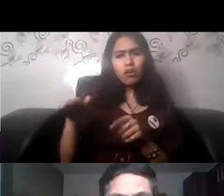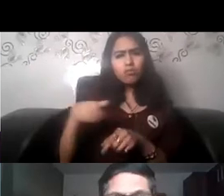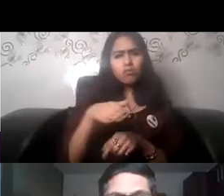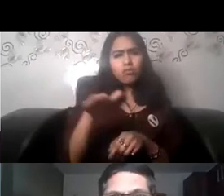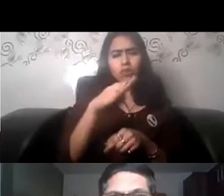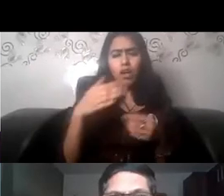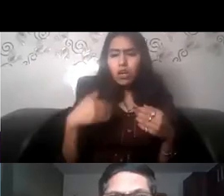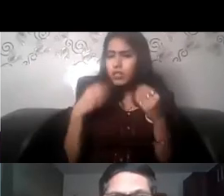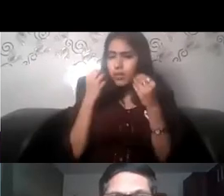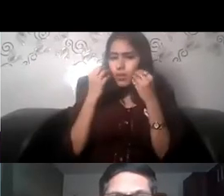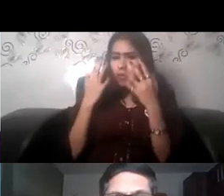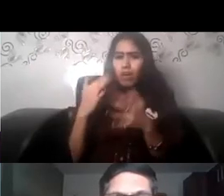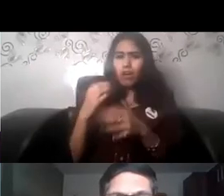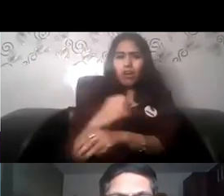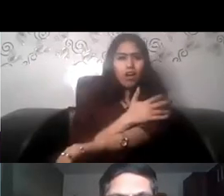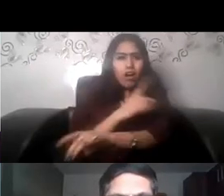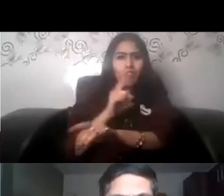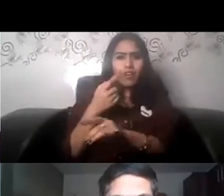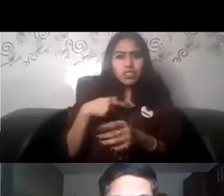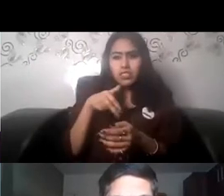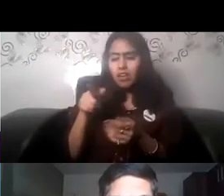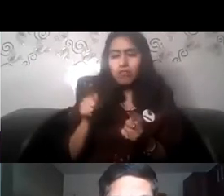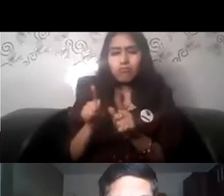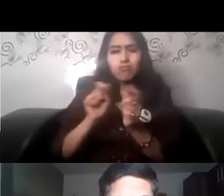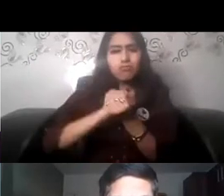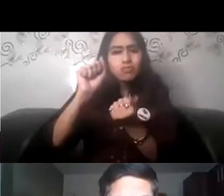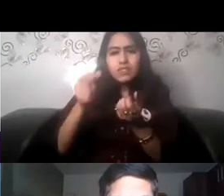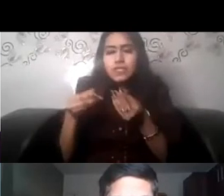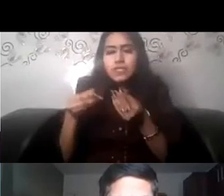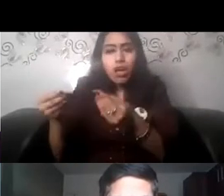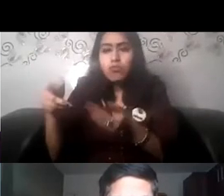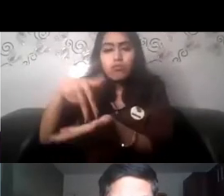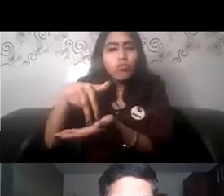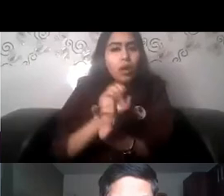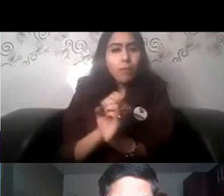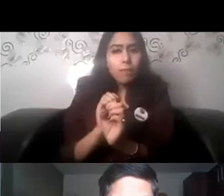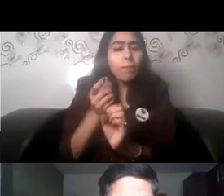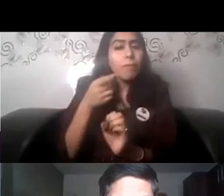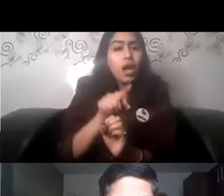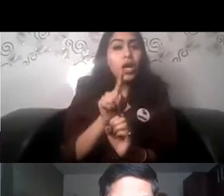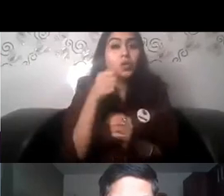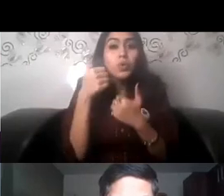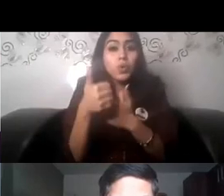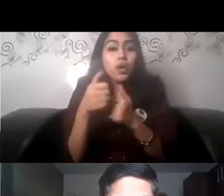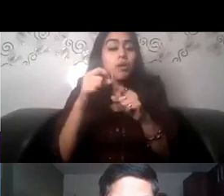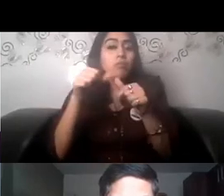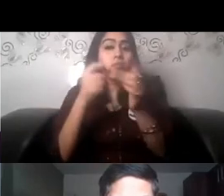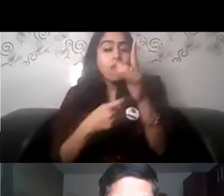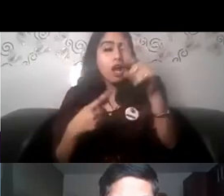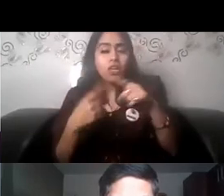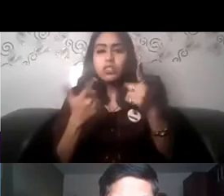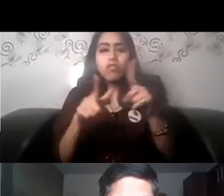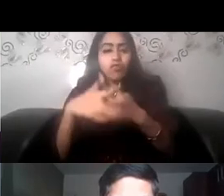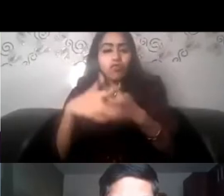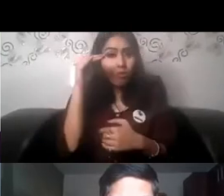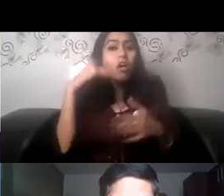my wits. I said, how come I have to go there and just give her this? She was not able to stand up. And the good part was she was employed by Jaipur Rugs,